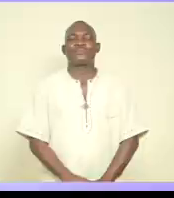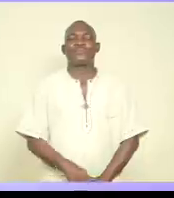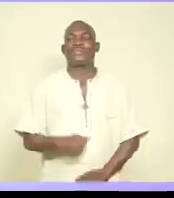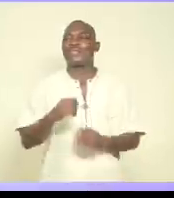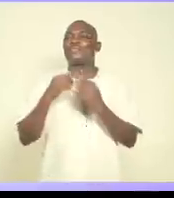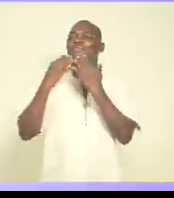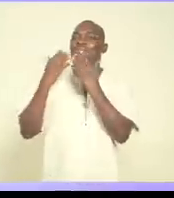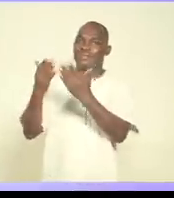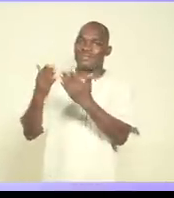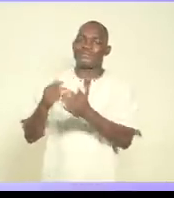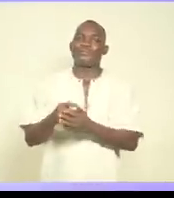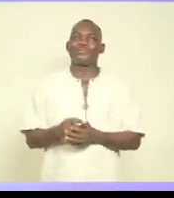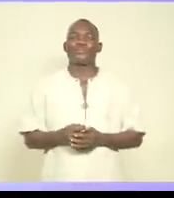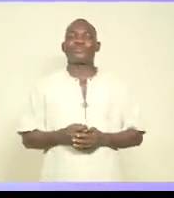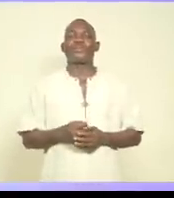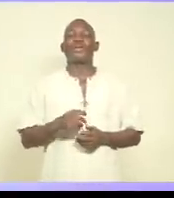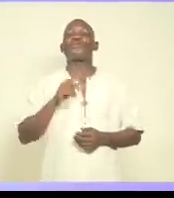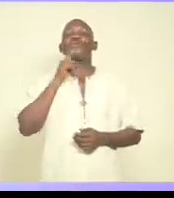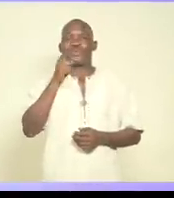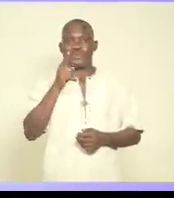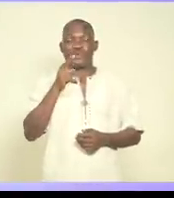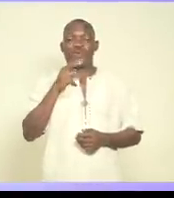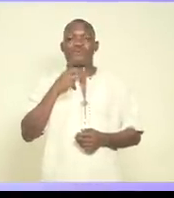Thank you. He deserved that, didn't he?